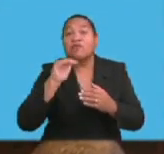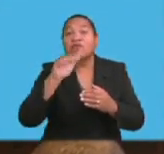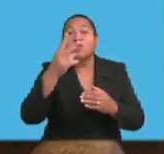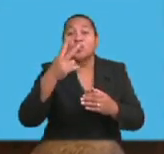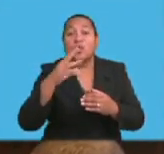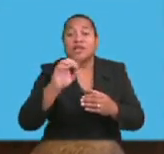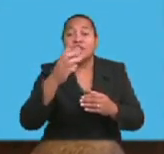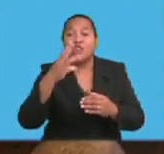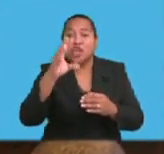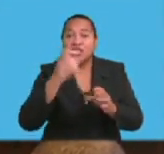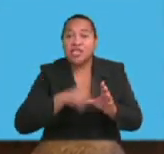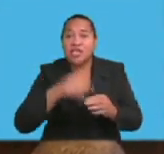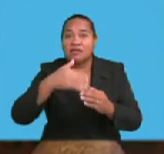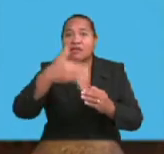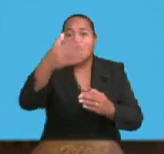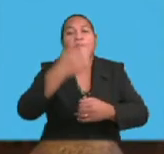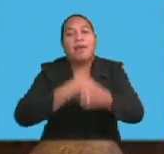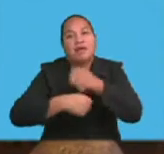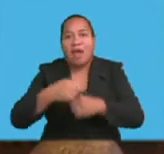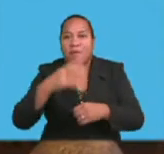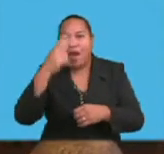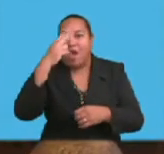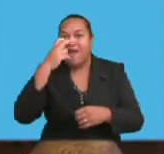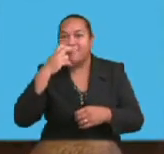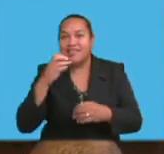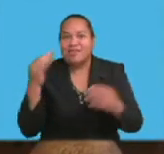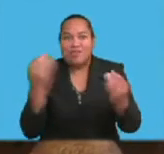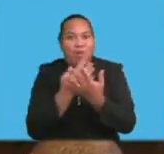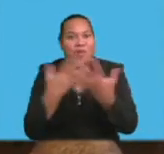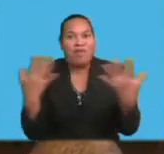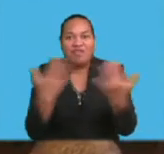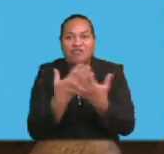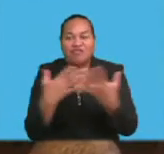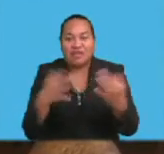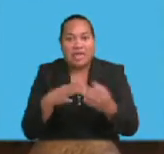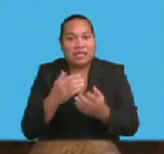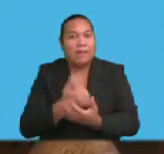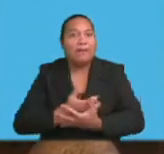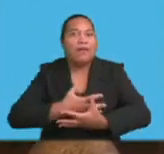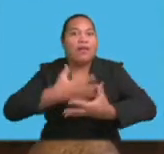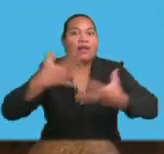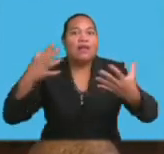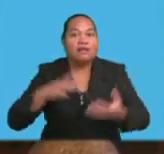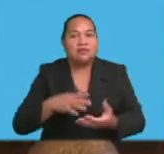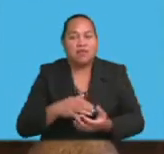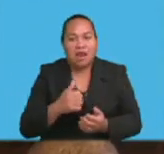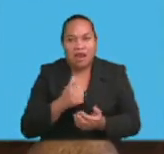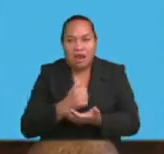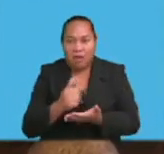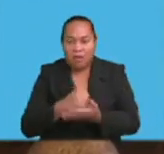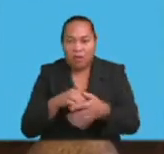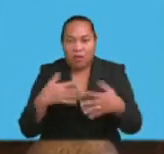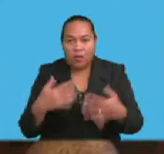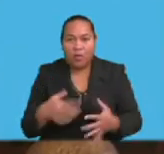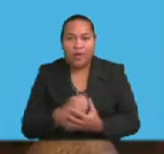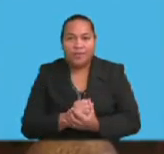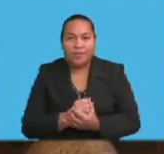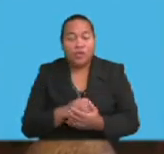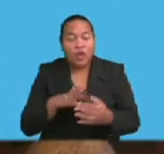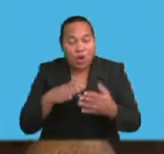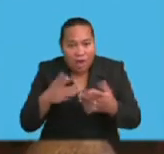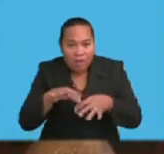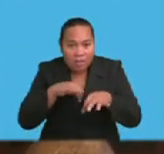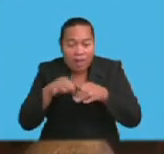time, will be our elderly population. And that's quite a big number to deal with. So long-term strategically,